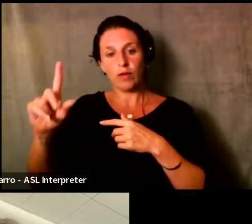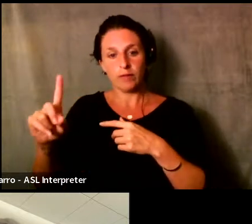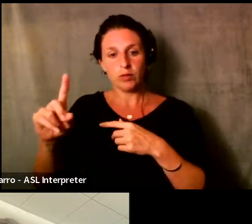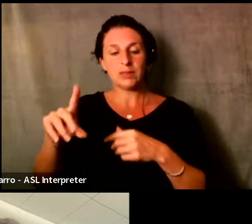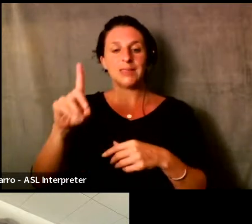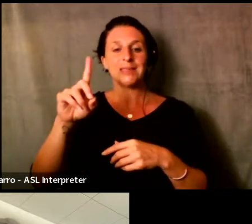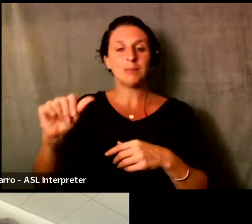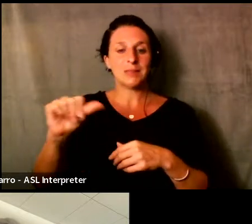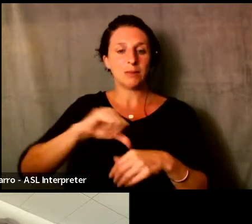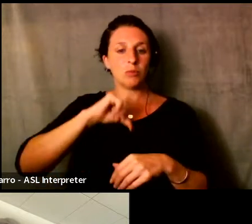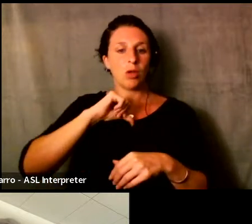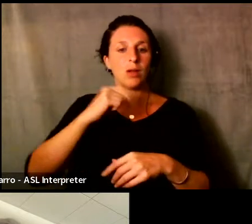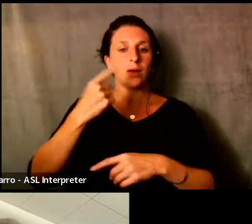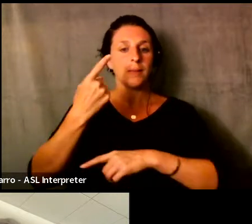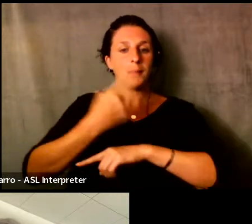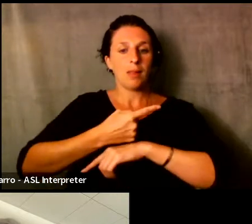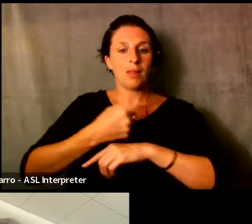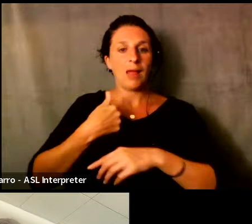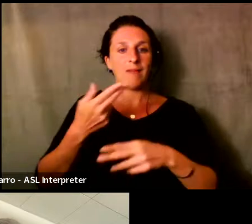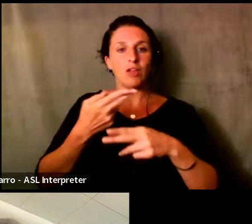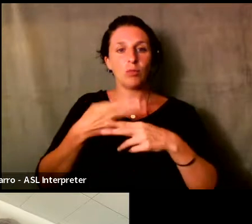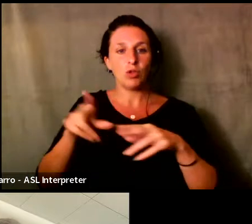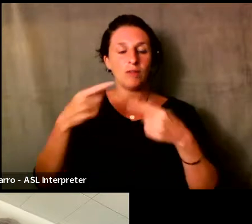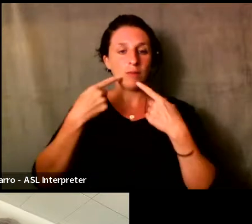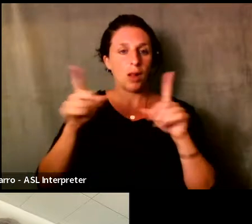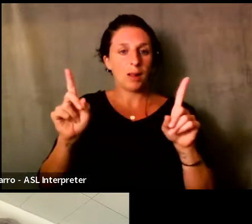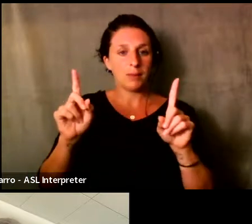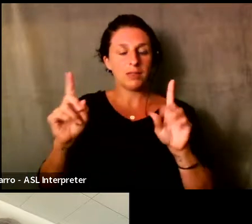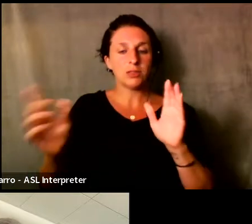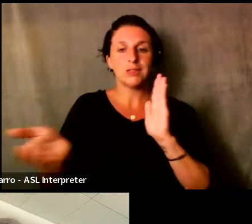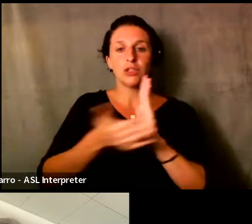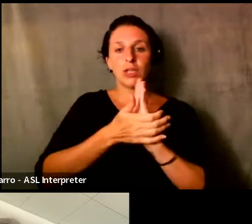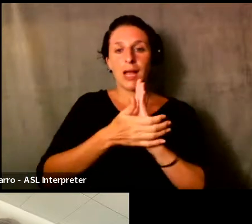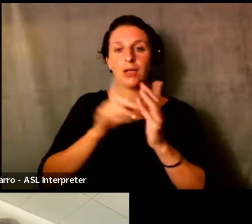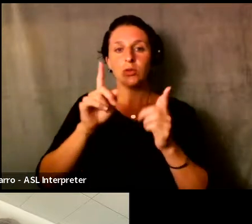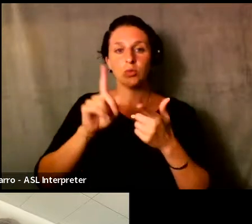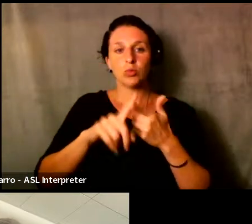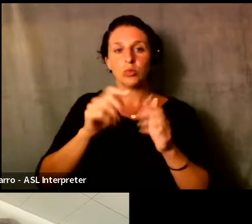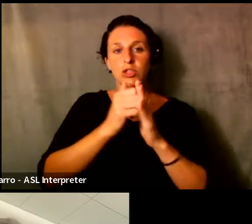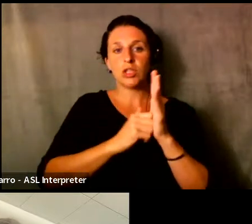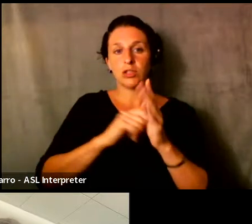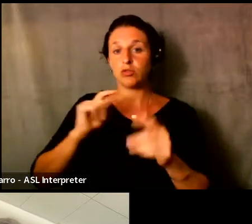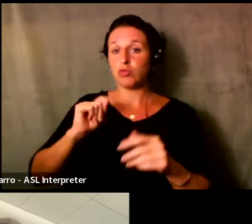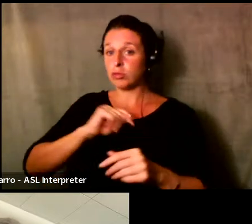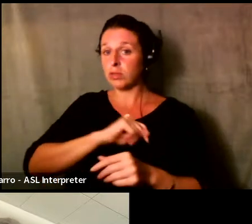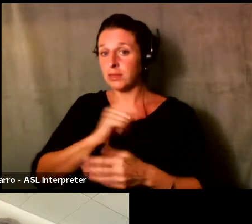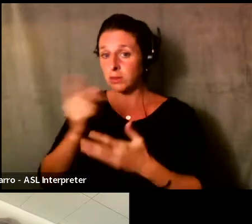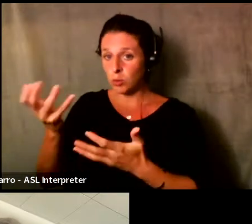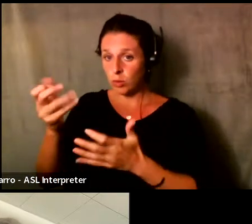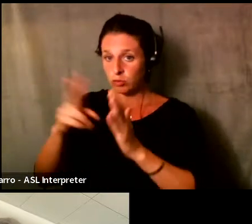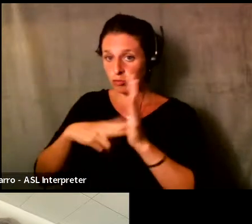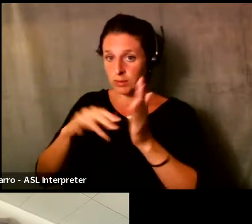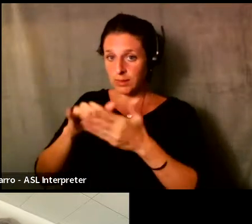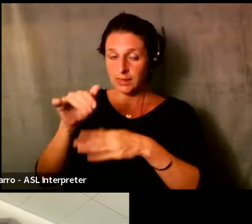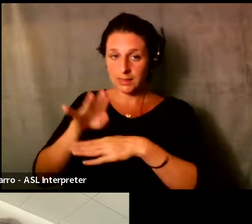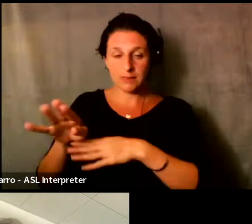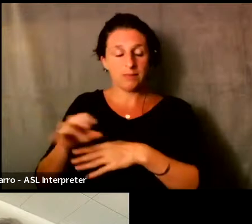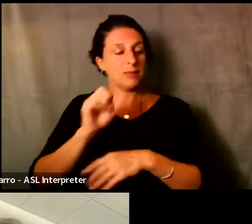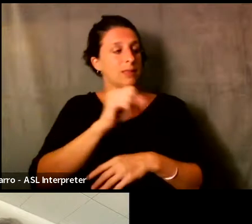There is a brief proclamation attached to the agenda. Trustee, did you want to read that this evening? Yes, sir.